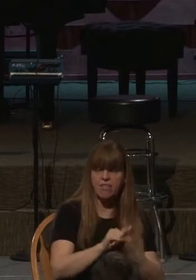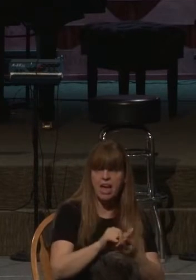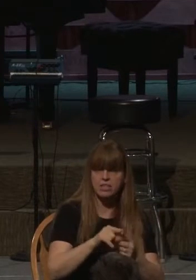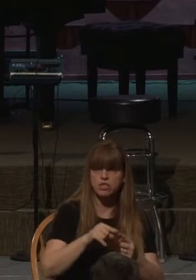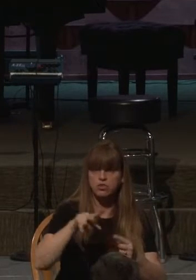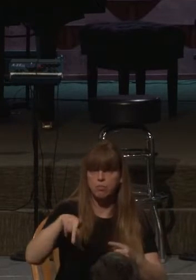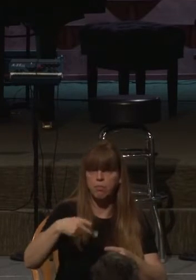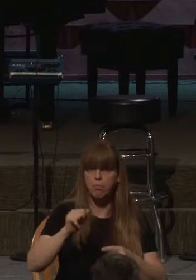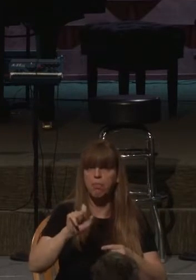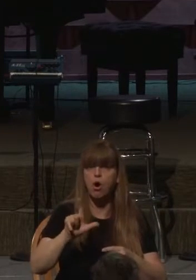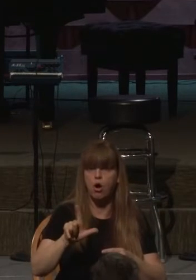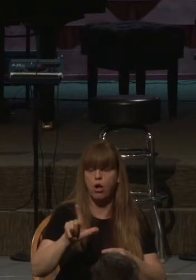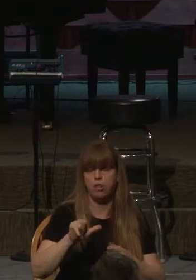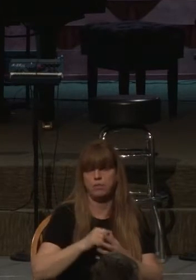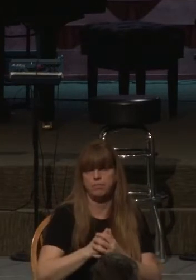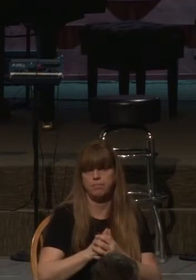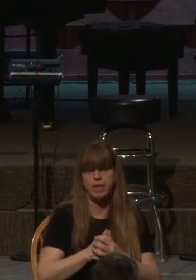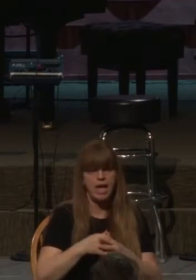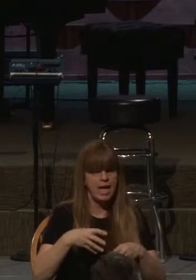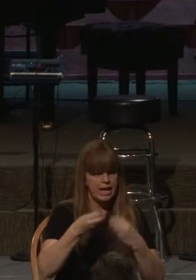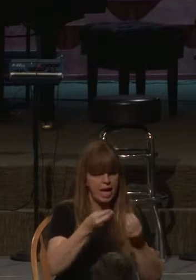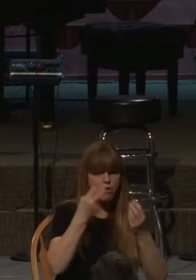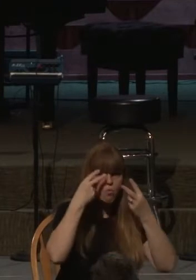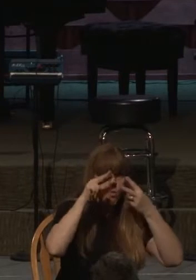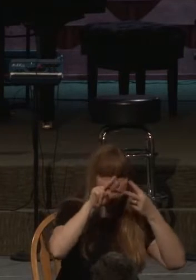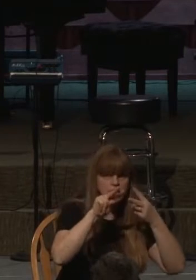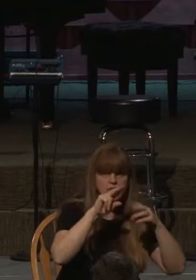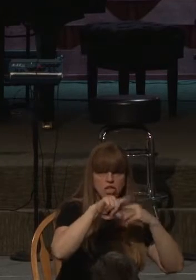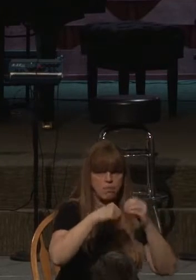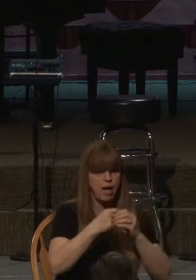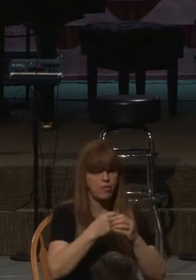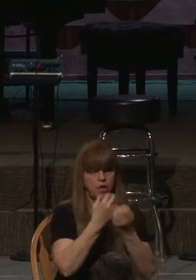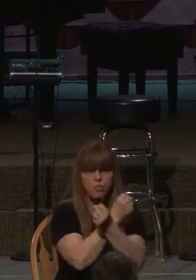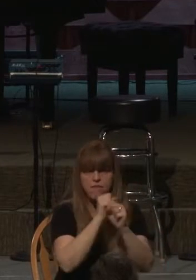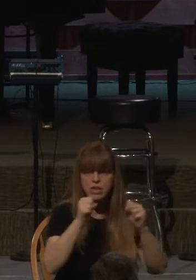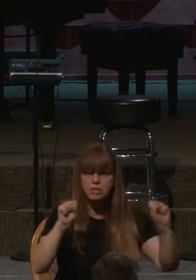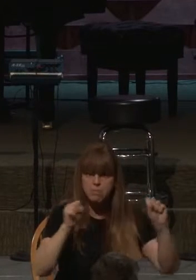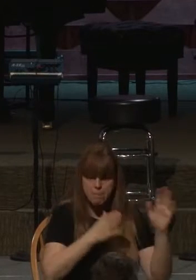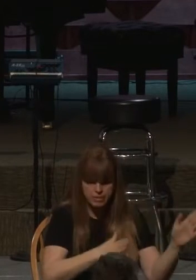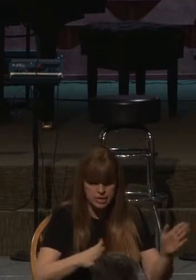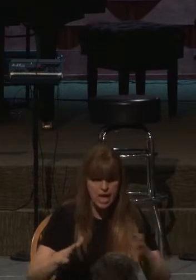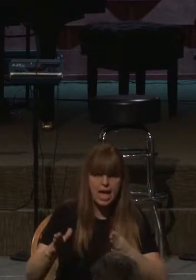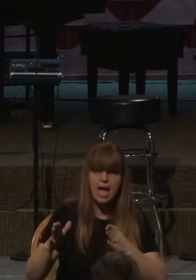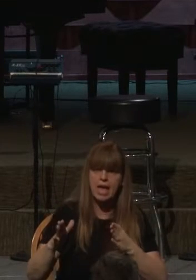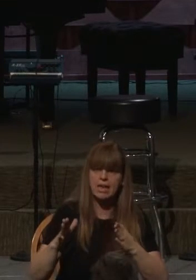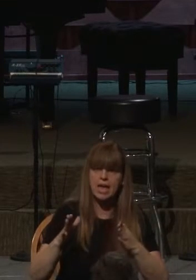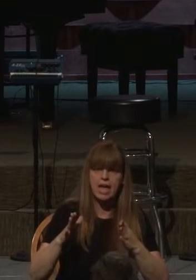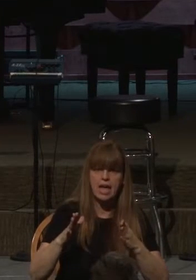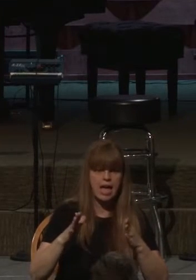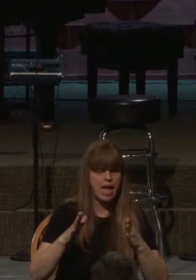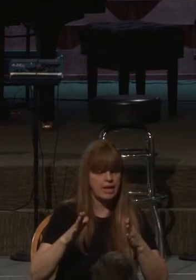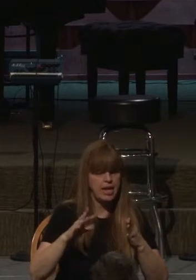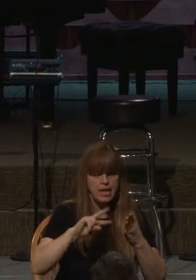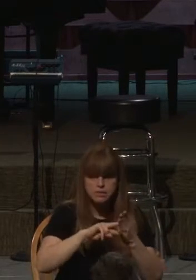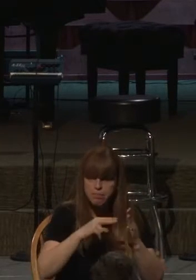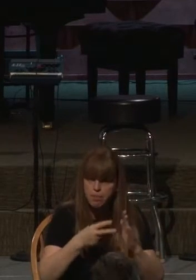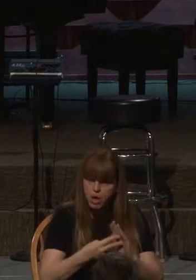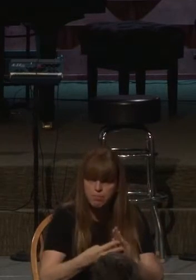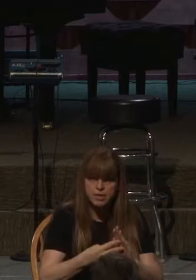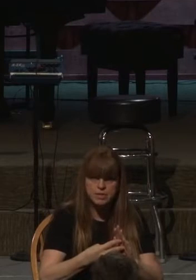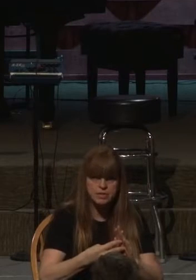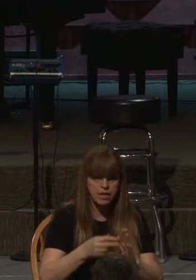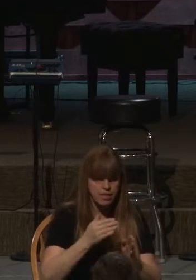Paul. He gave him revelation about where this redemptive plan came from and what its intended end